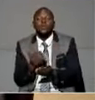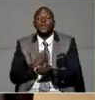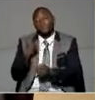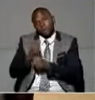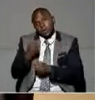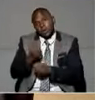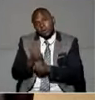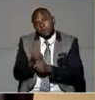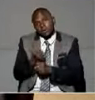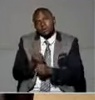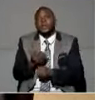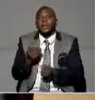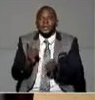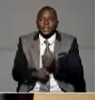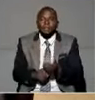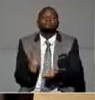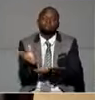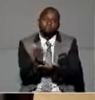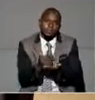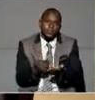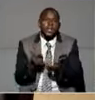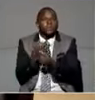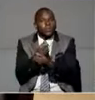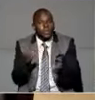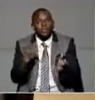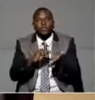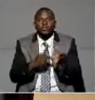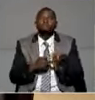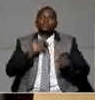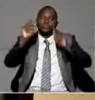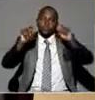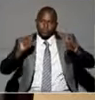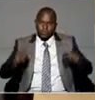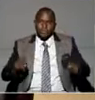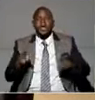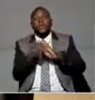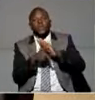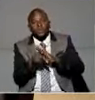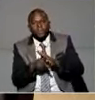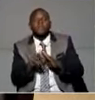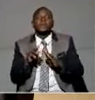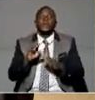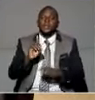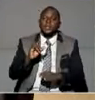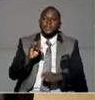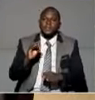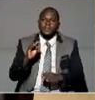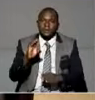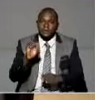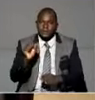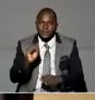hard, have money generating projects all over the province, in our parishes, in our dioceses, and in the